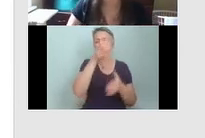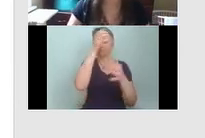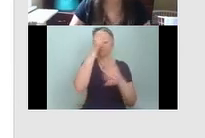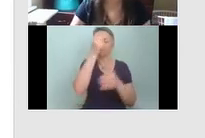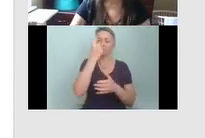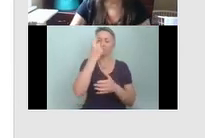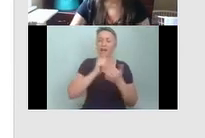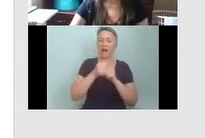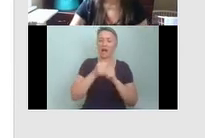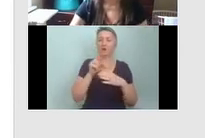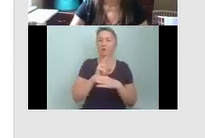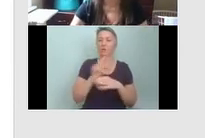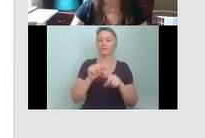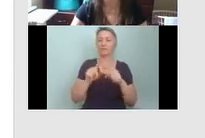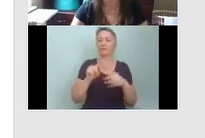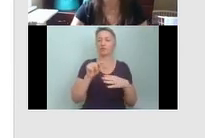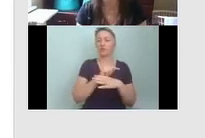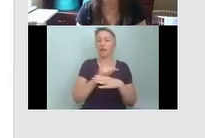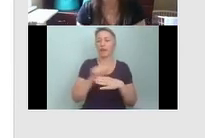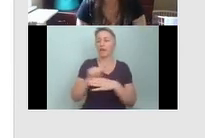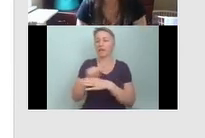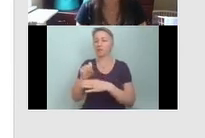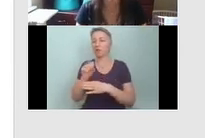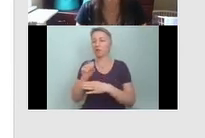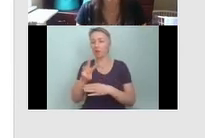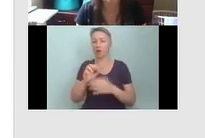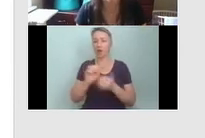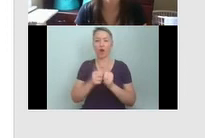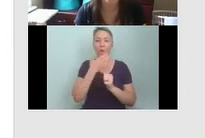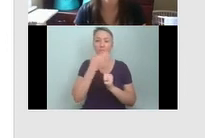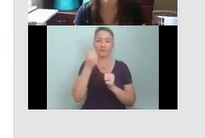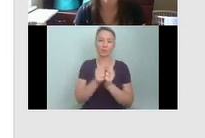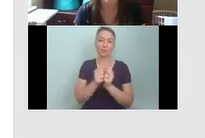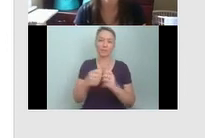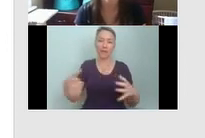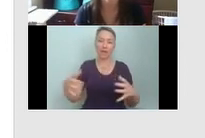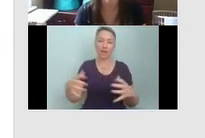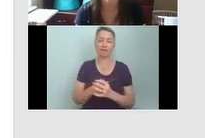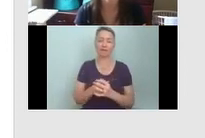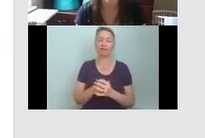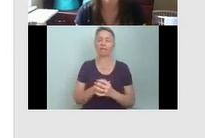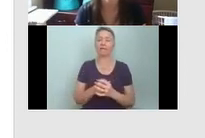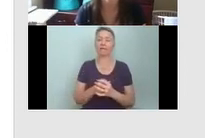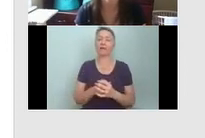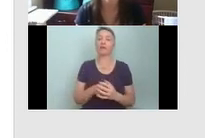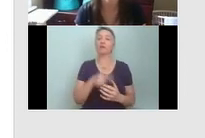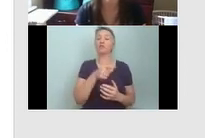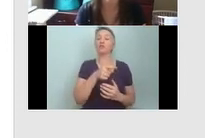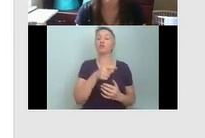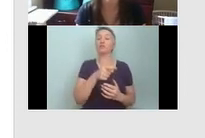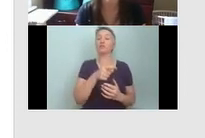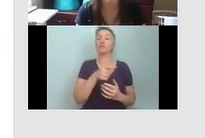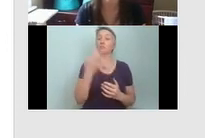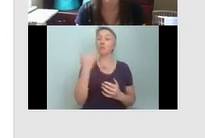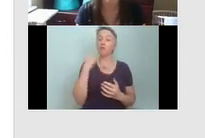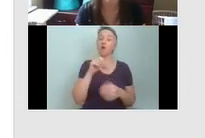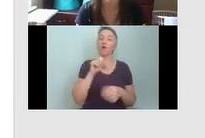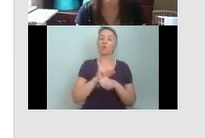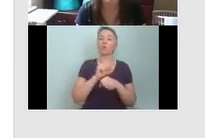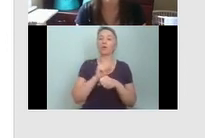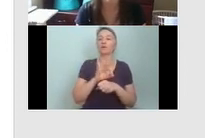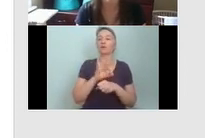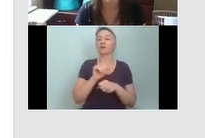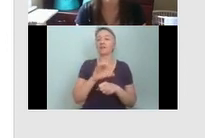training platforms and to expand them, and coming to us from, she was in the facilities department, but coming to